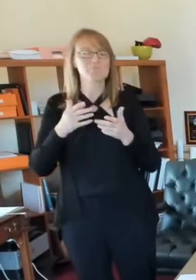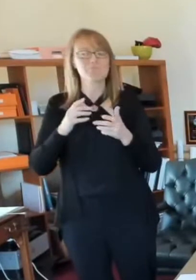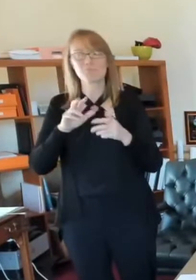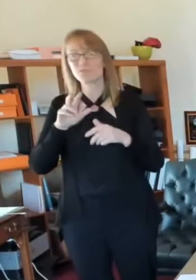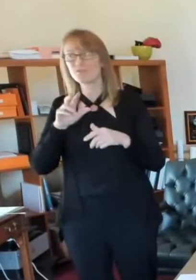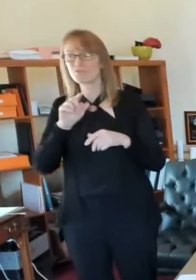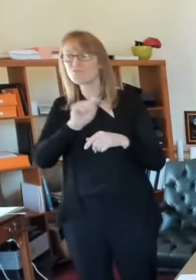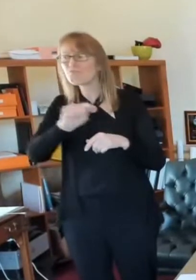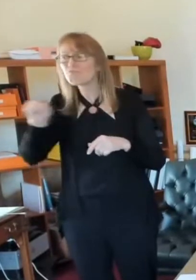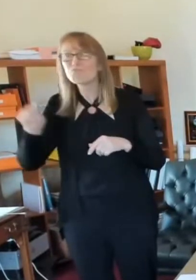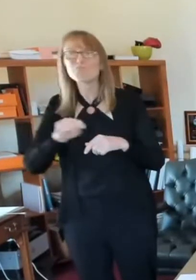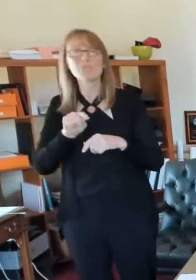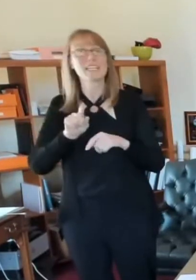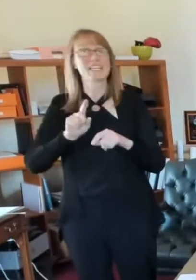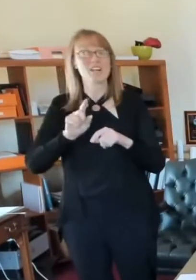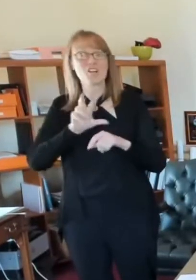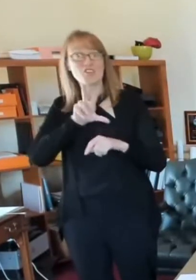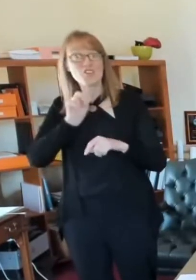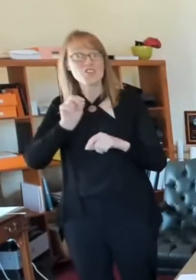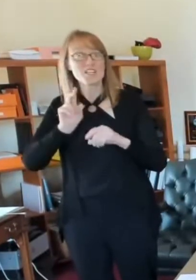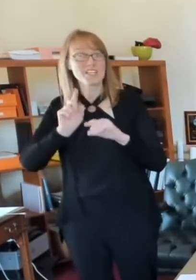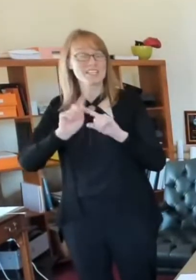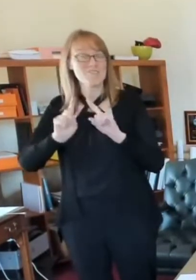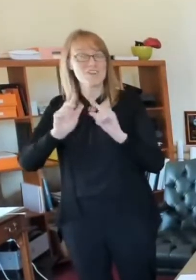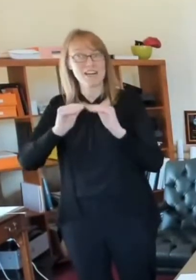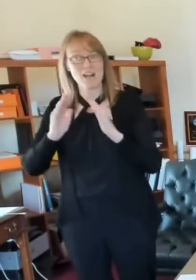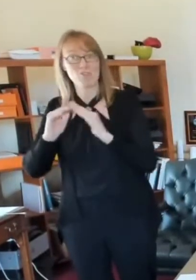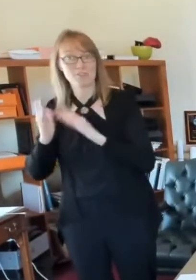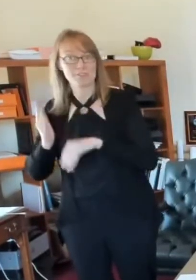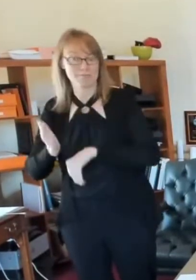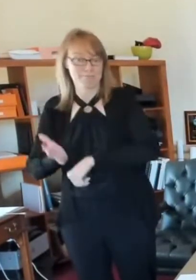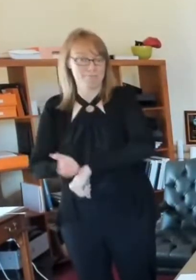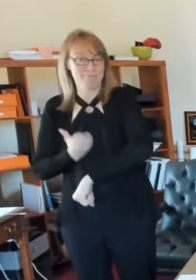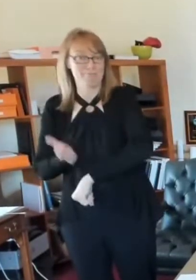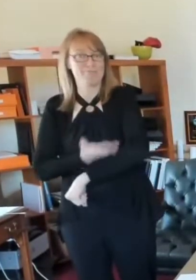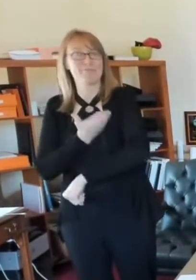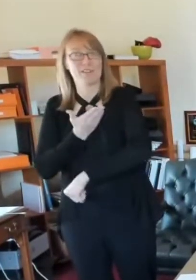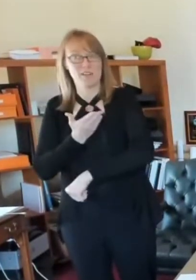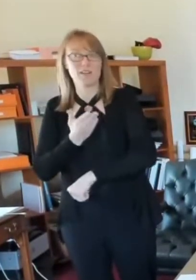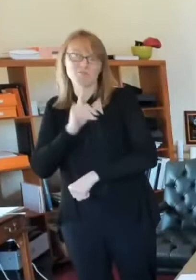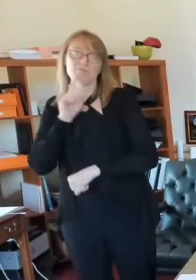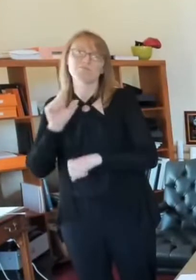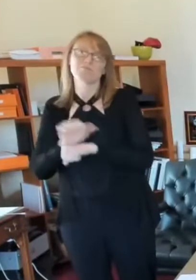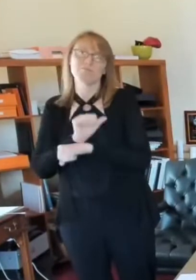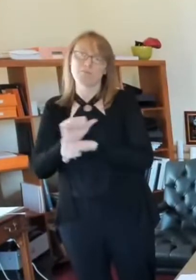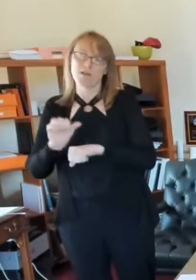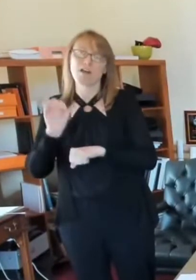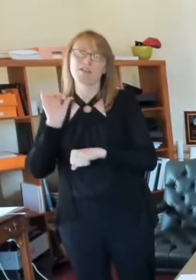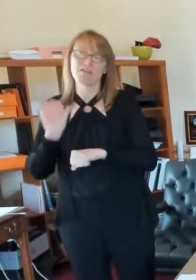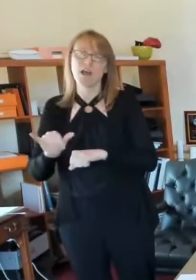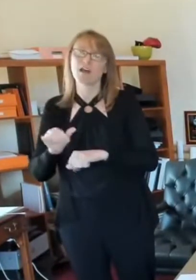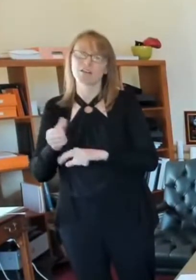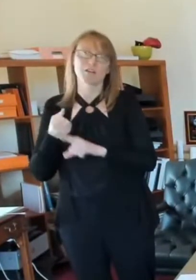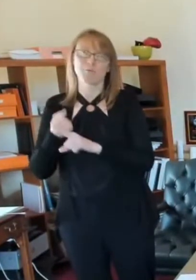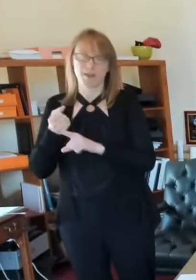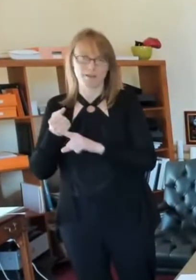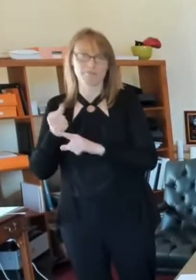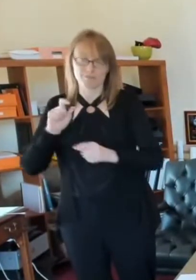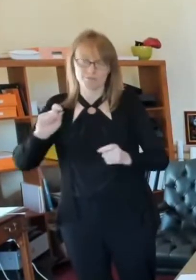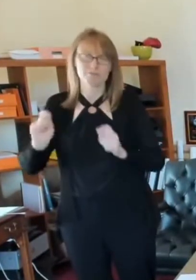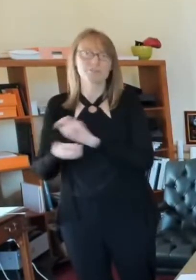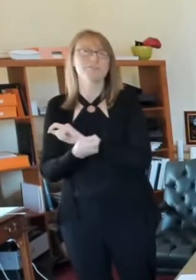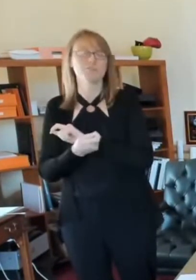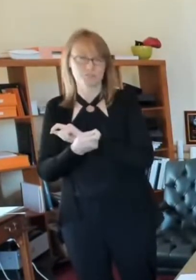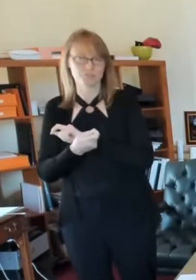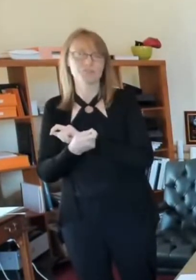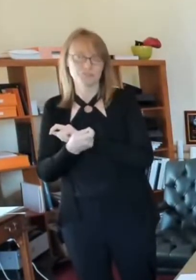deal in a neighborhood and can really help turn that neighborhood around and prevent these